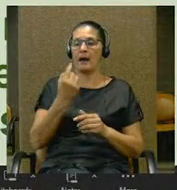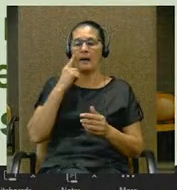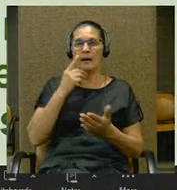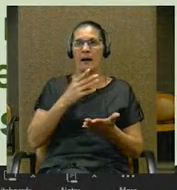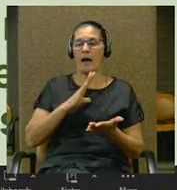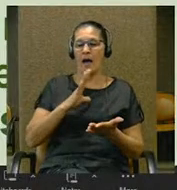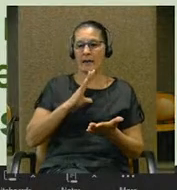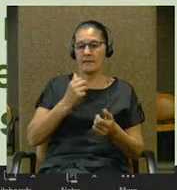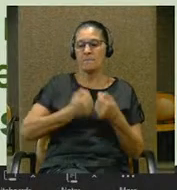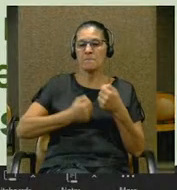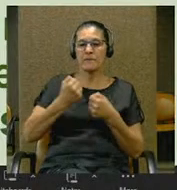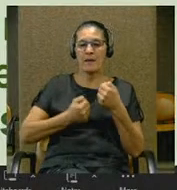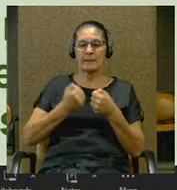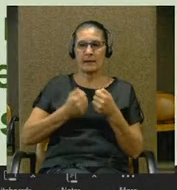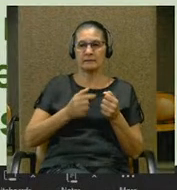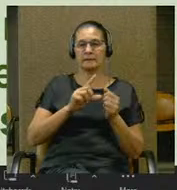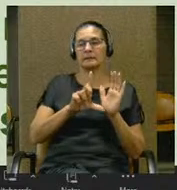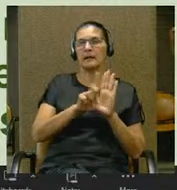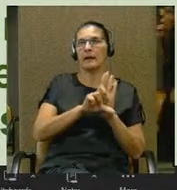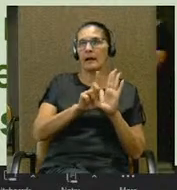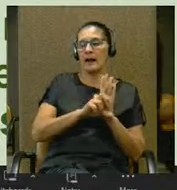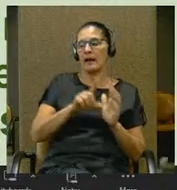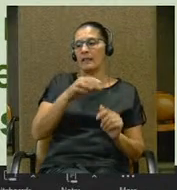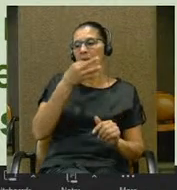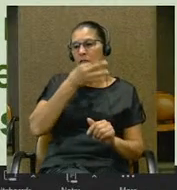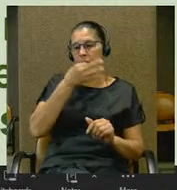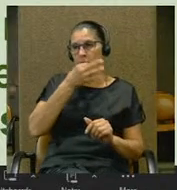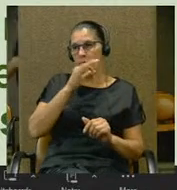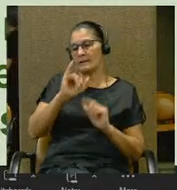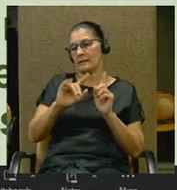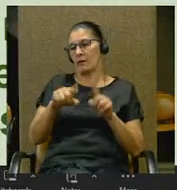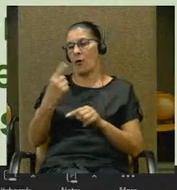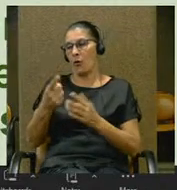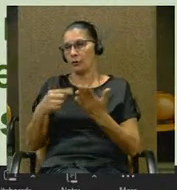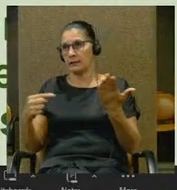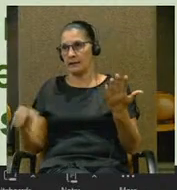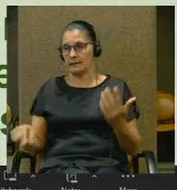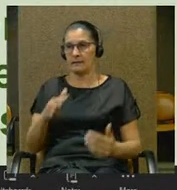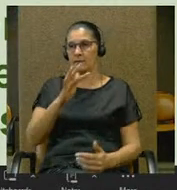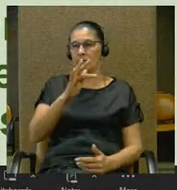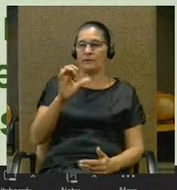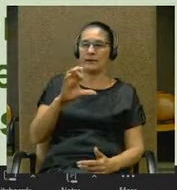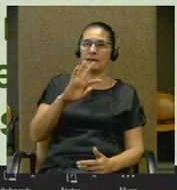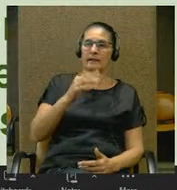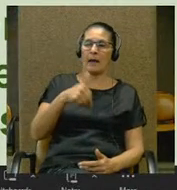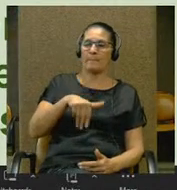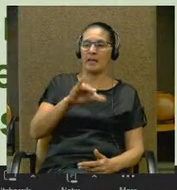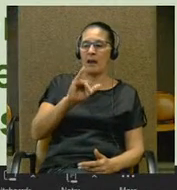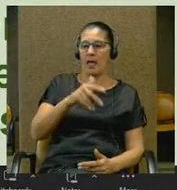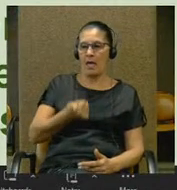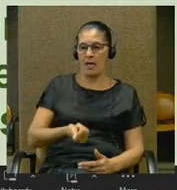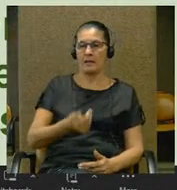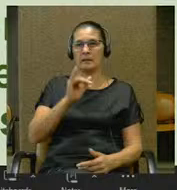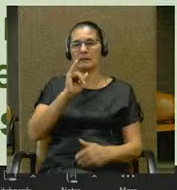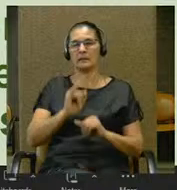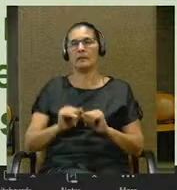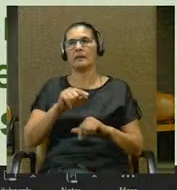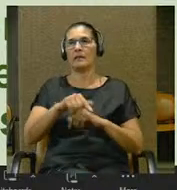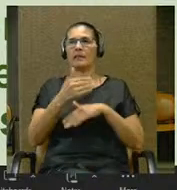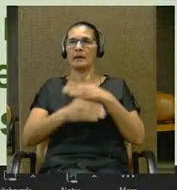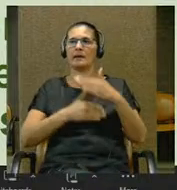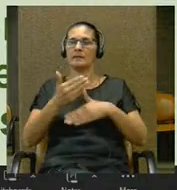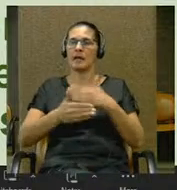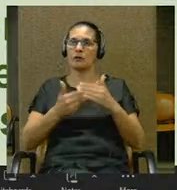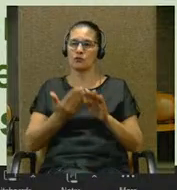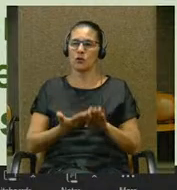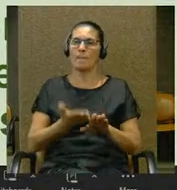said about the presence of illegal producers of other synthetic drugs, like amphetamines. And also there